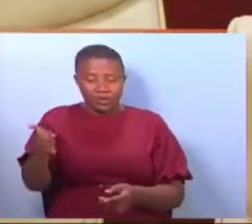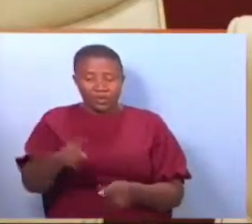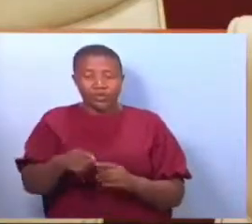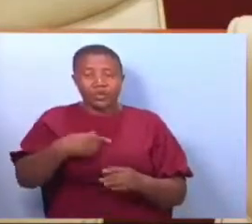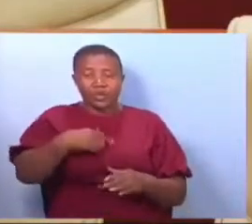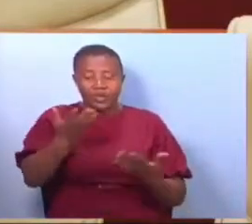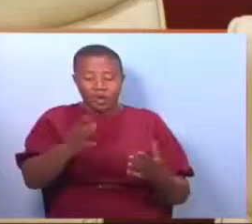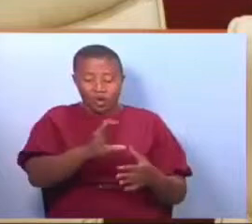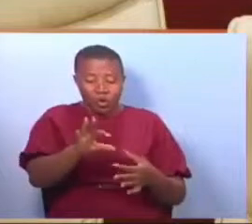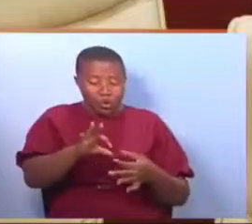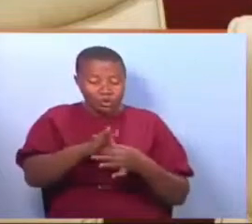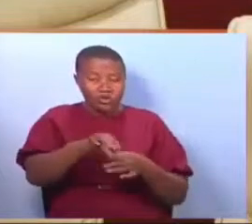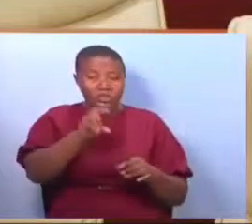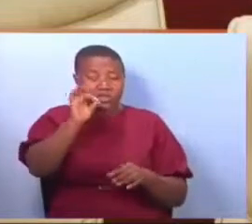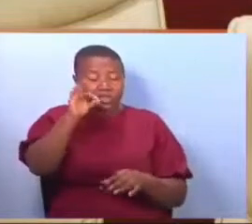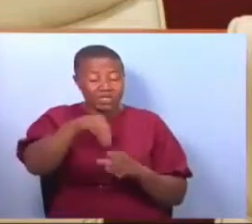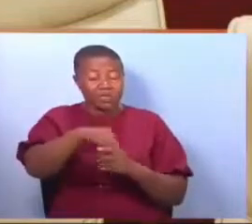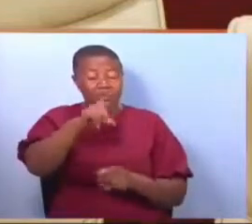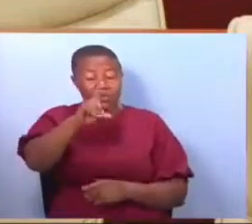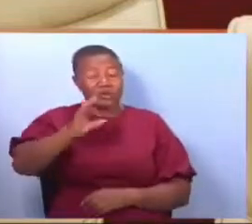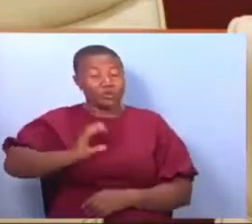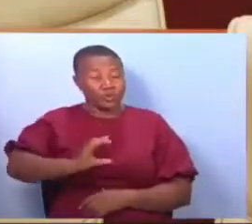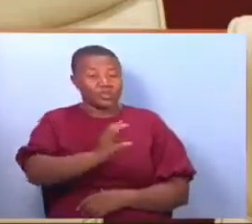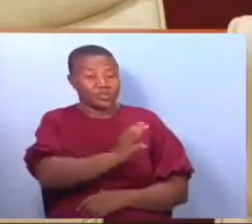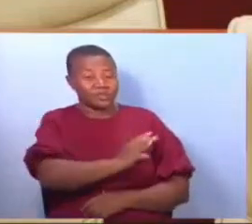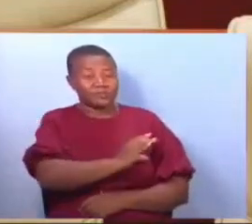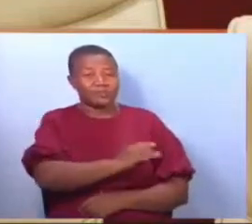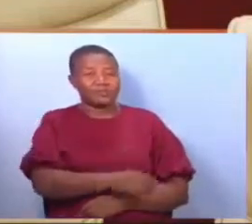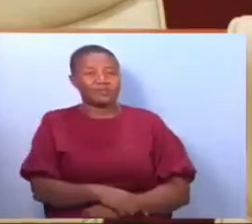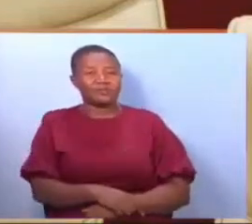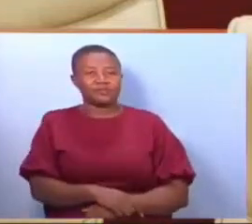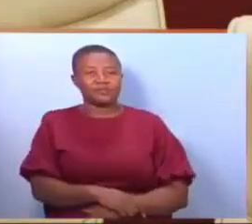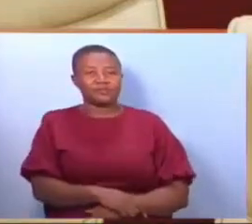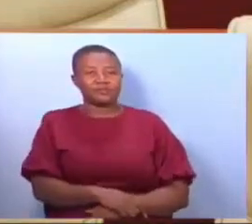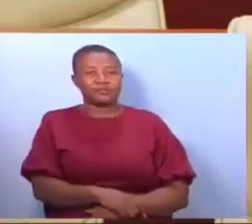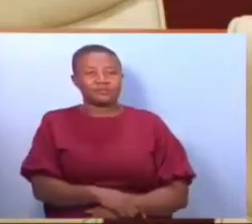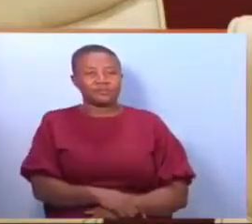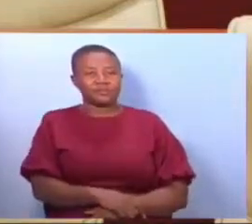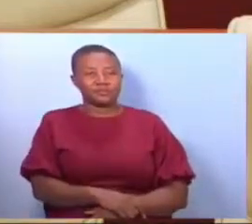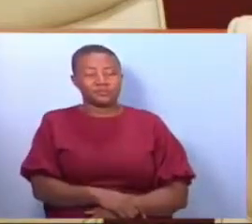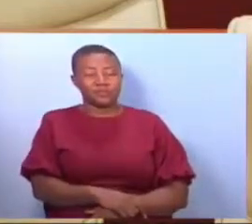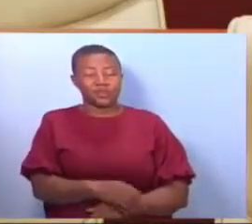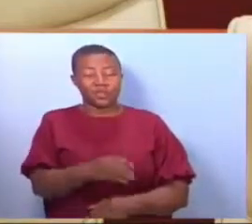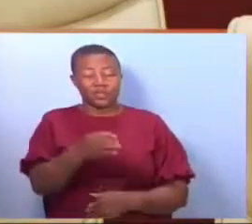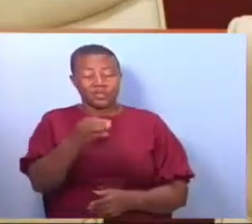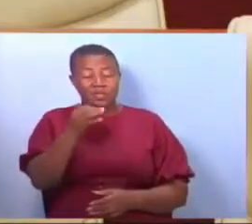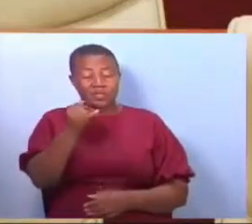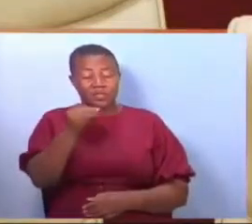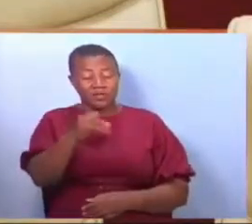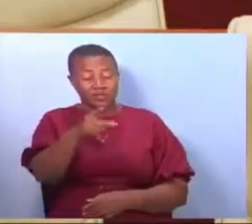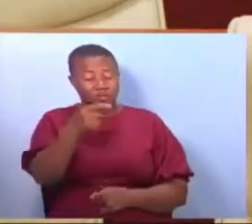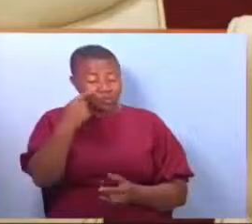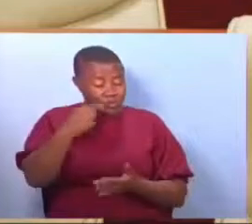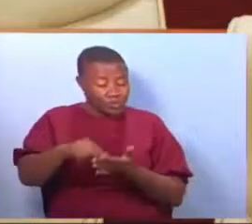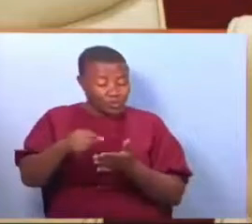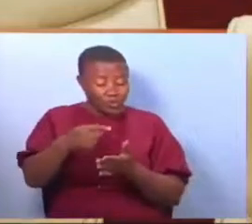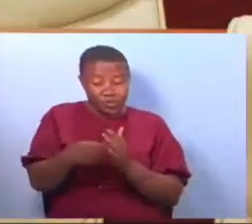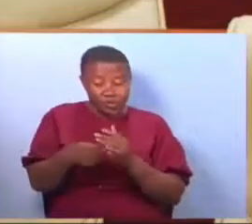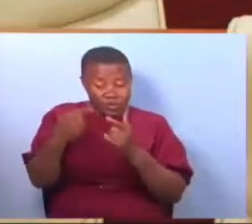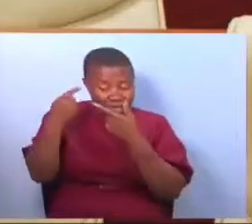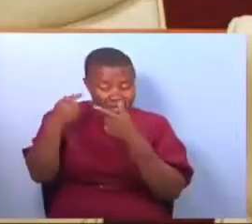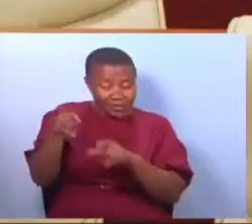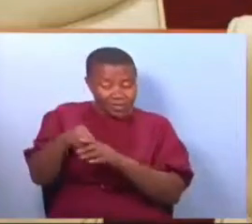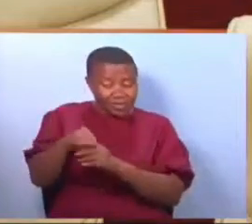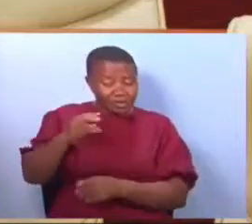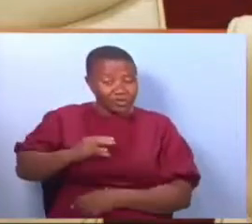that chemistry continued. And if you look at what happened in our committee,